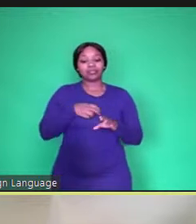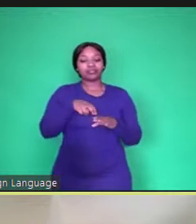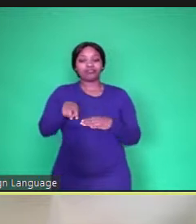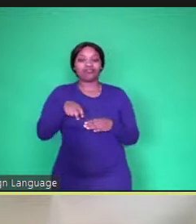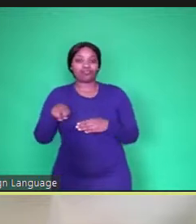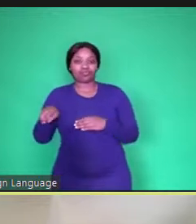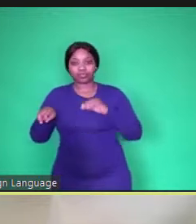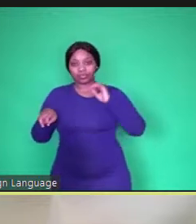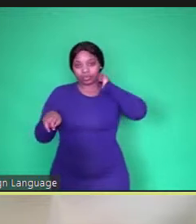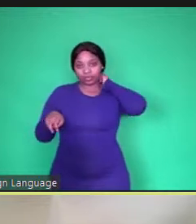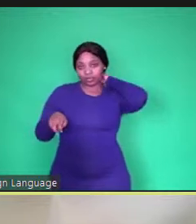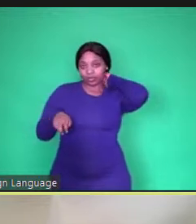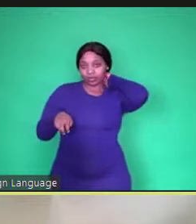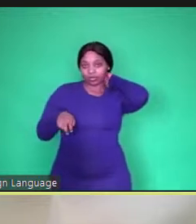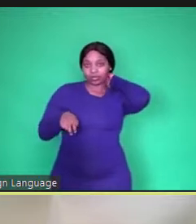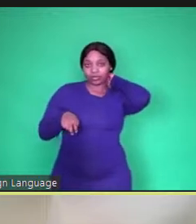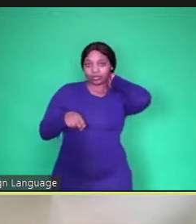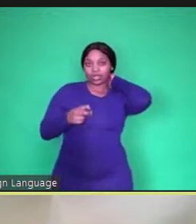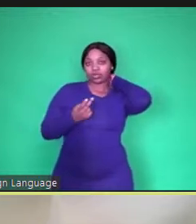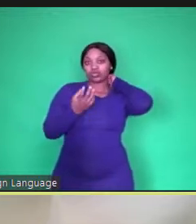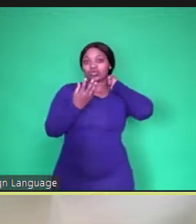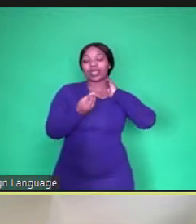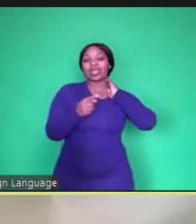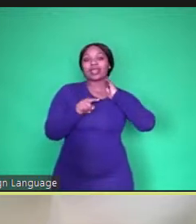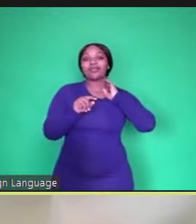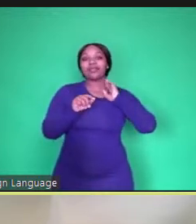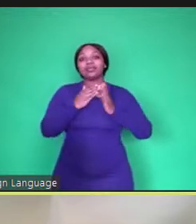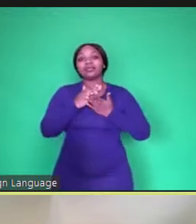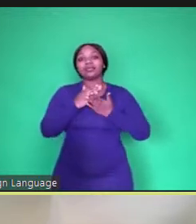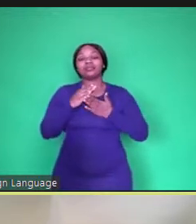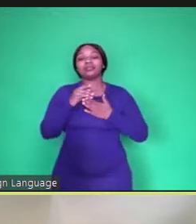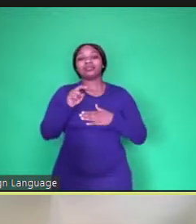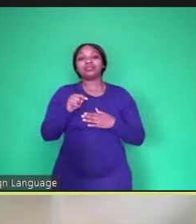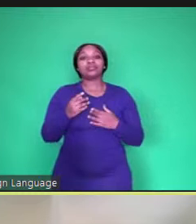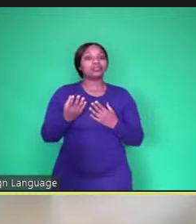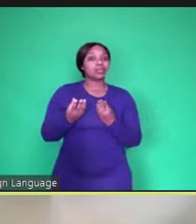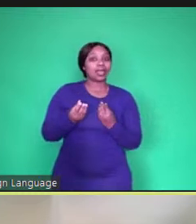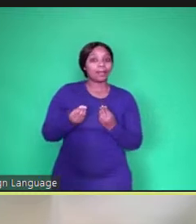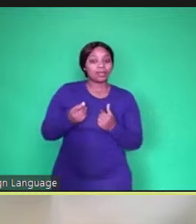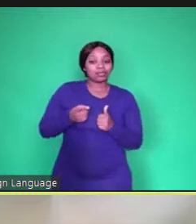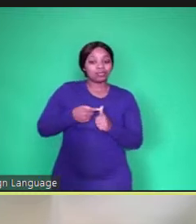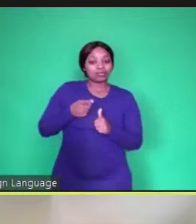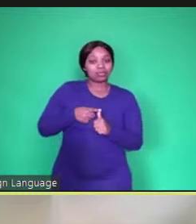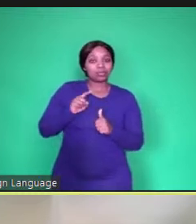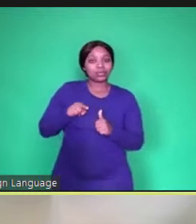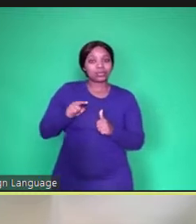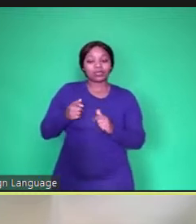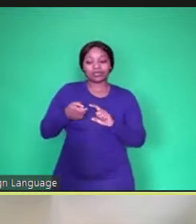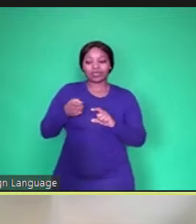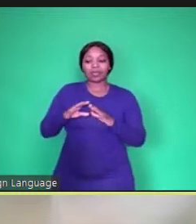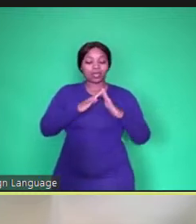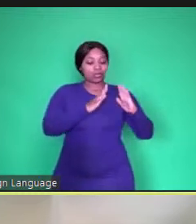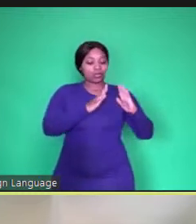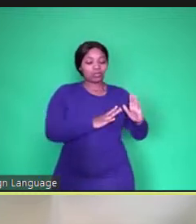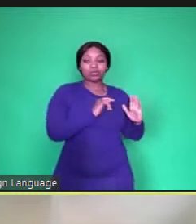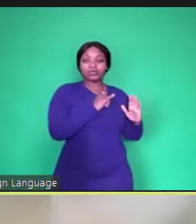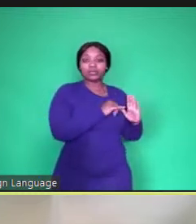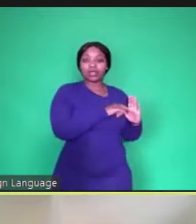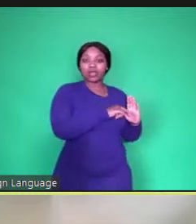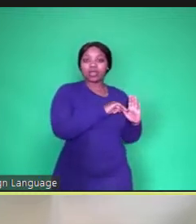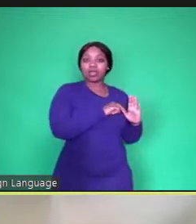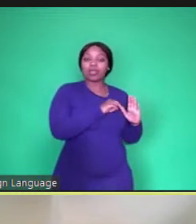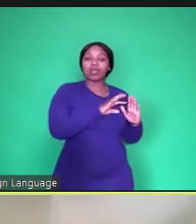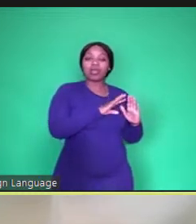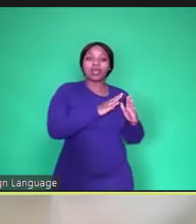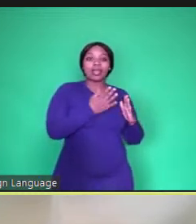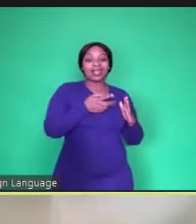array of household members relation to household of origin, and head of origin, household head, sorry. And migrants increase over time.